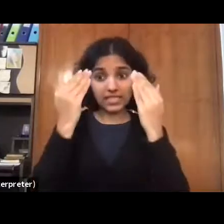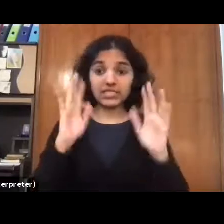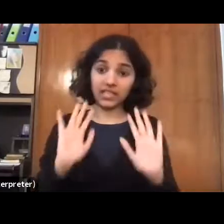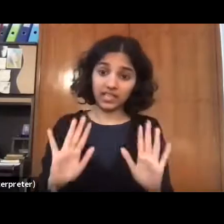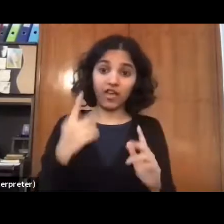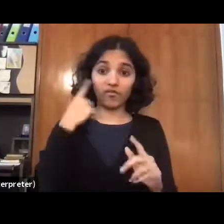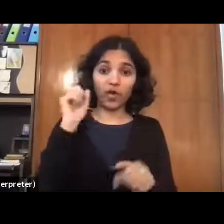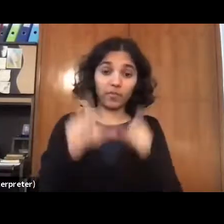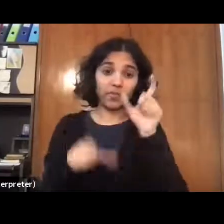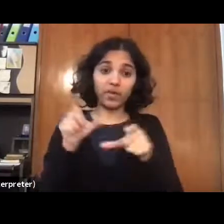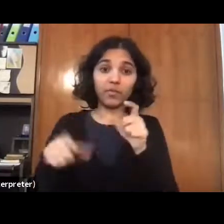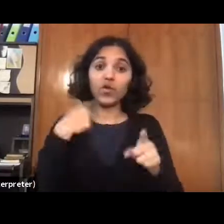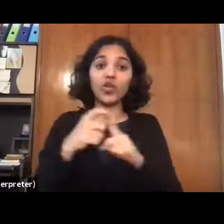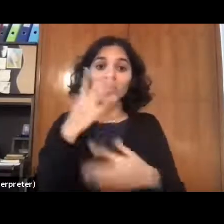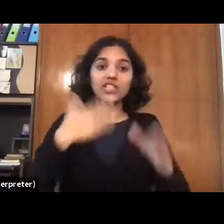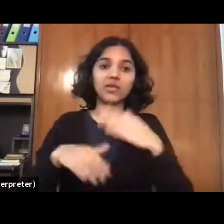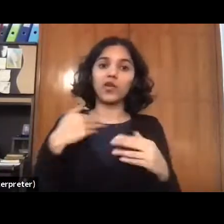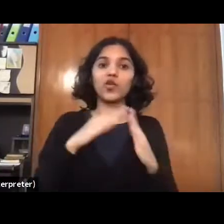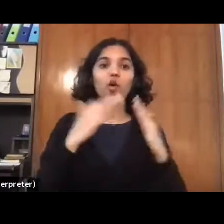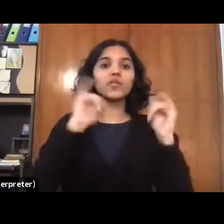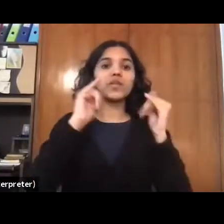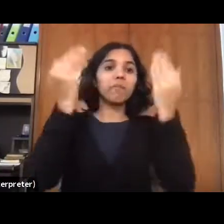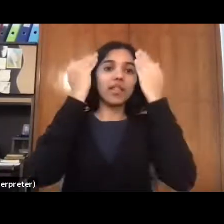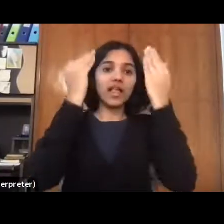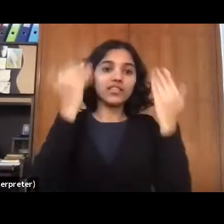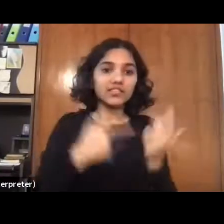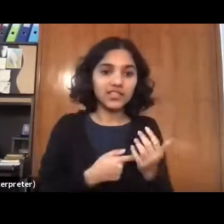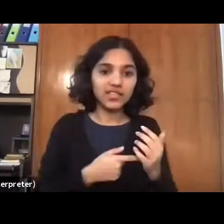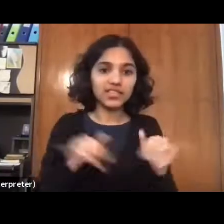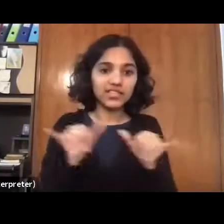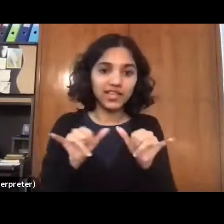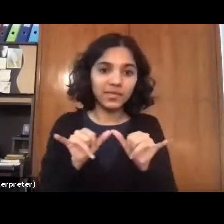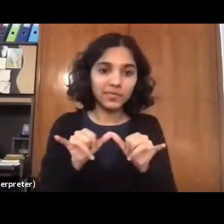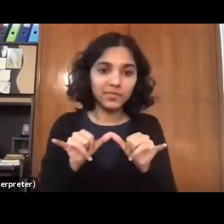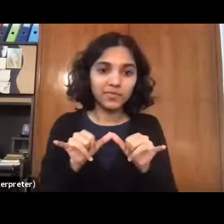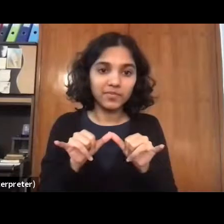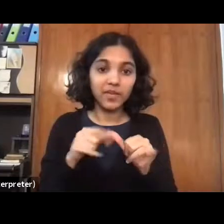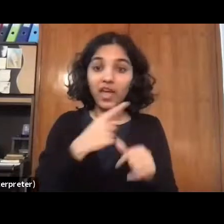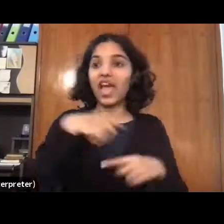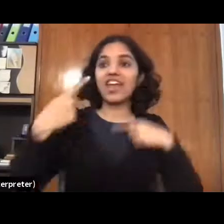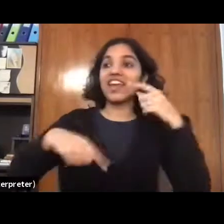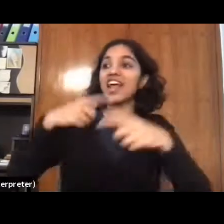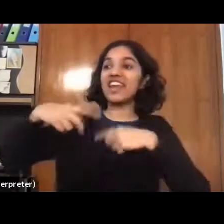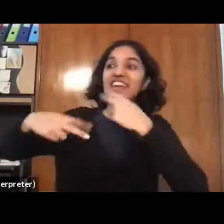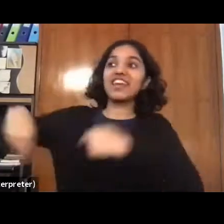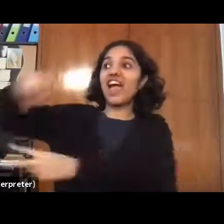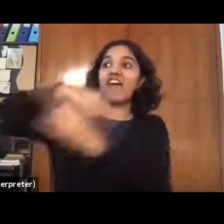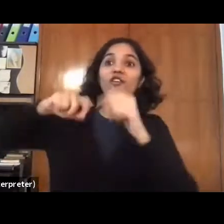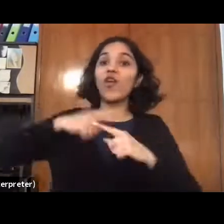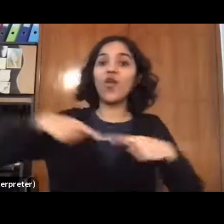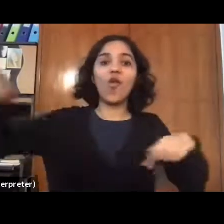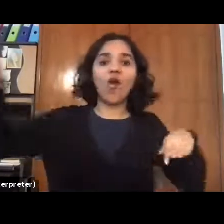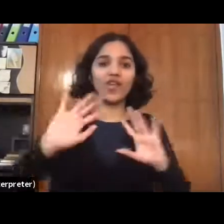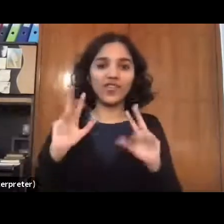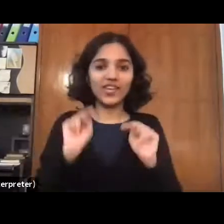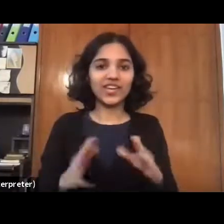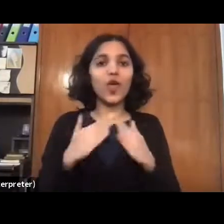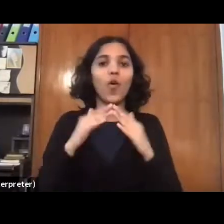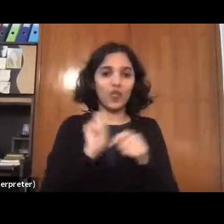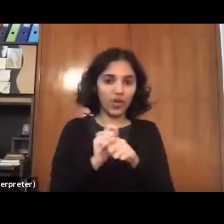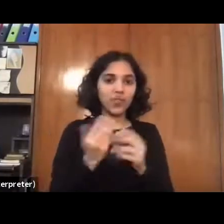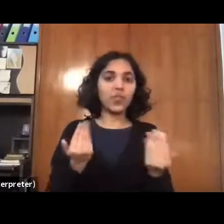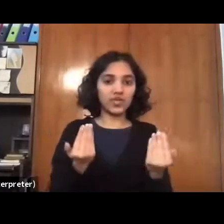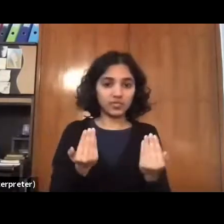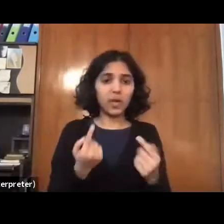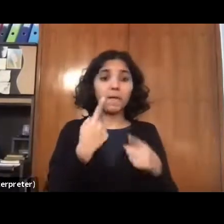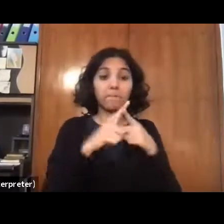for people with disabilities who do not have to travel long distances or commute. But at